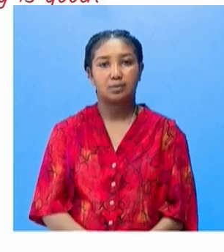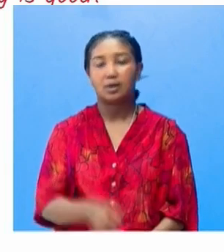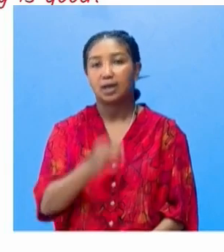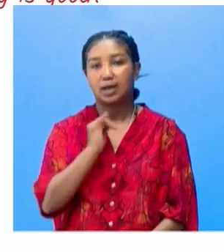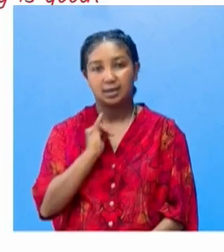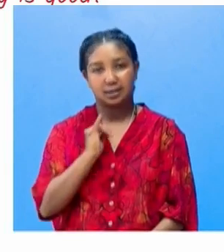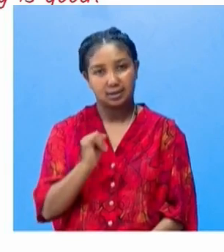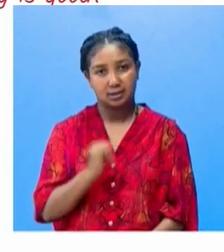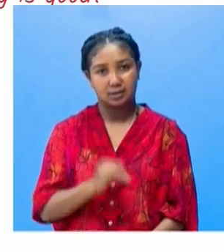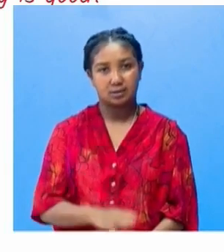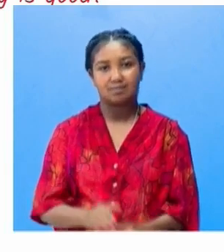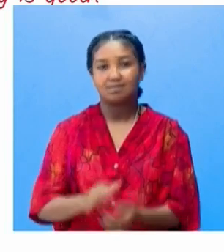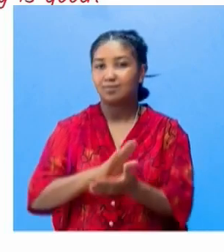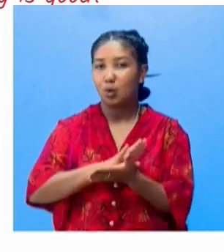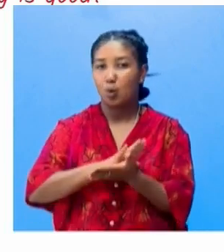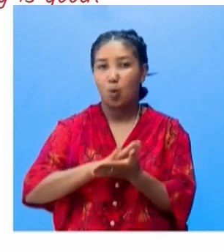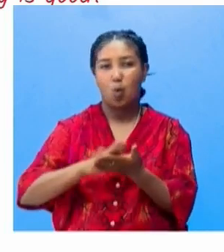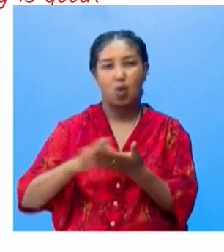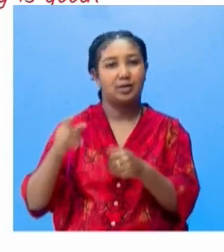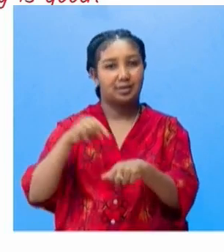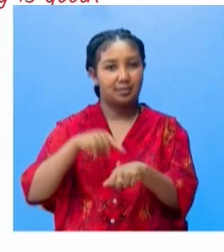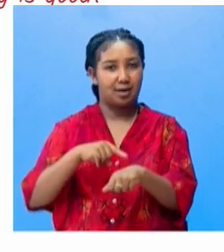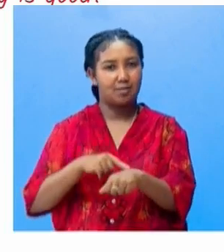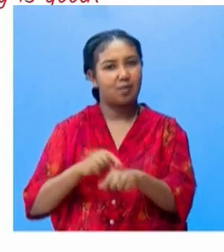is quality time.